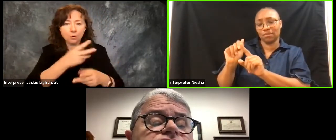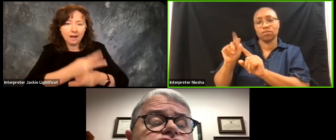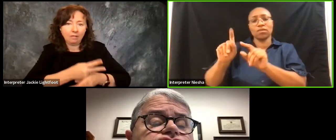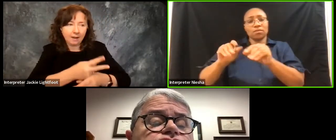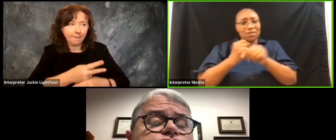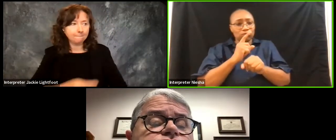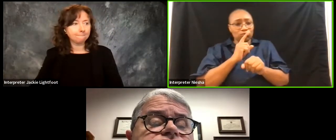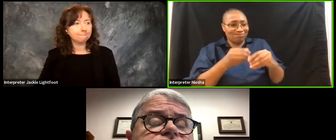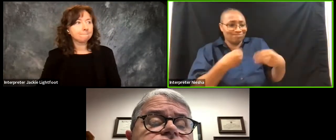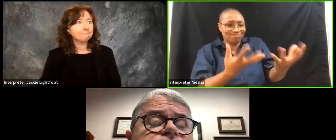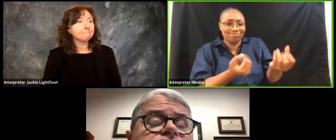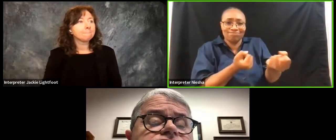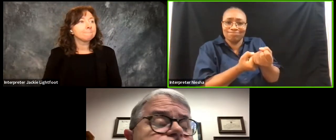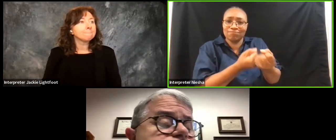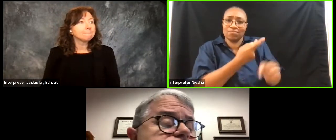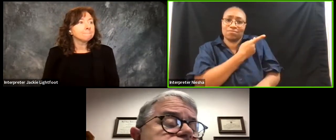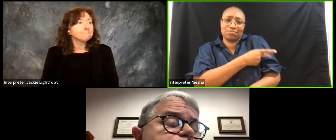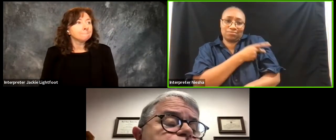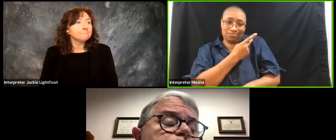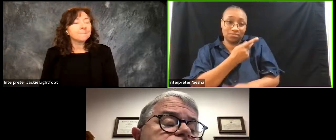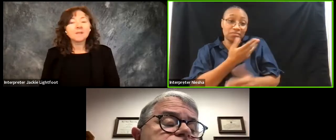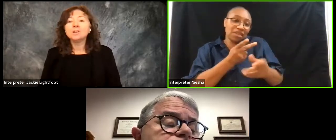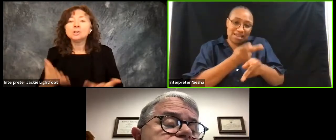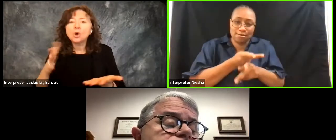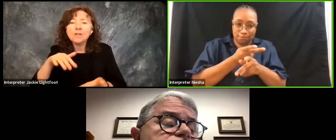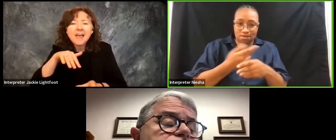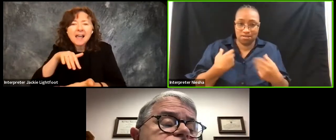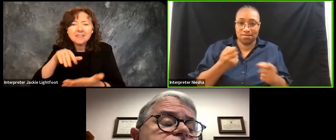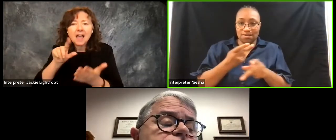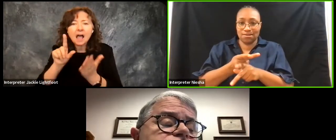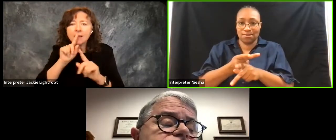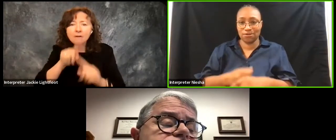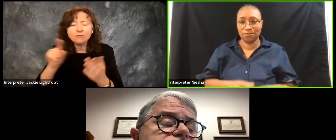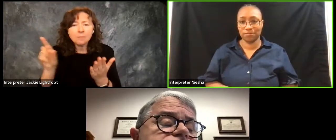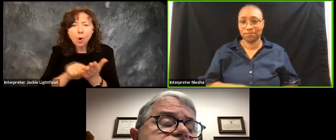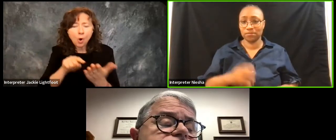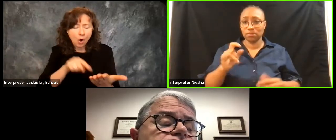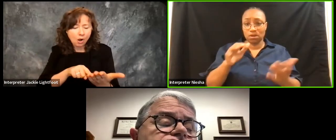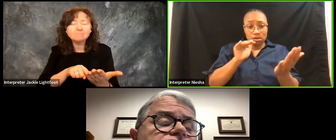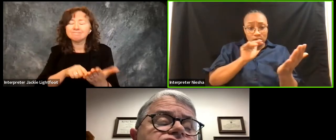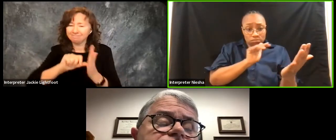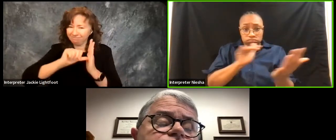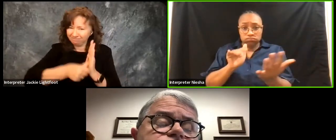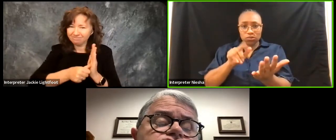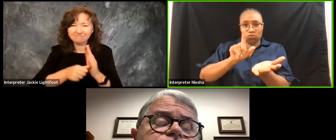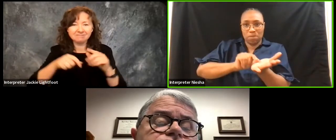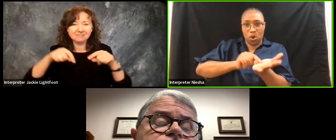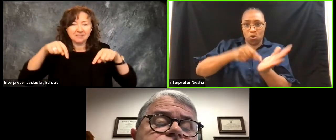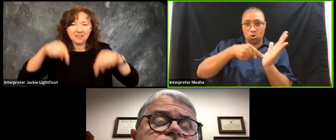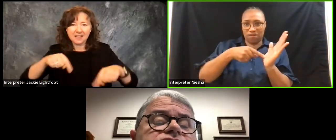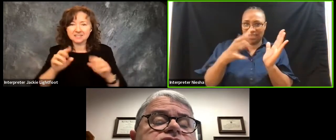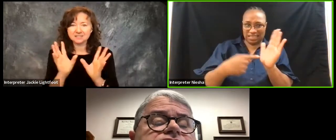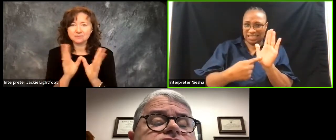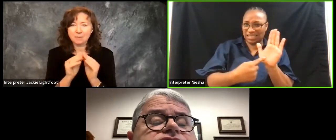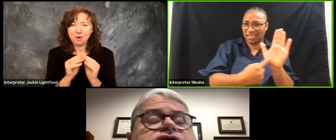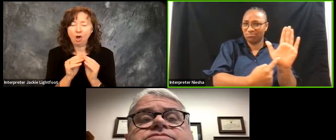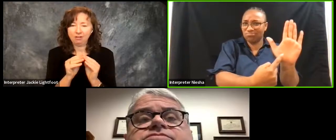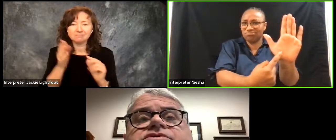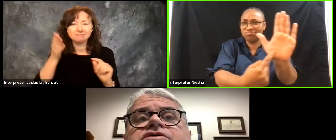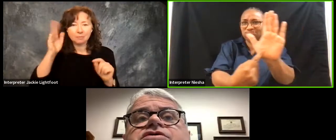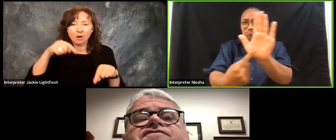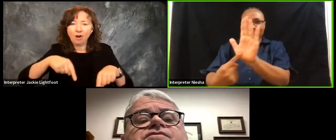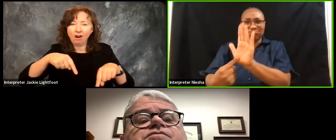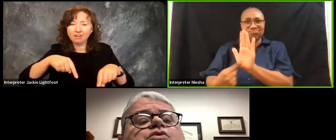The study underscores the need for today's program on equity in healthcare for people with disabilities and the